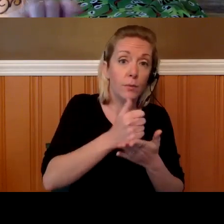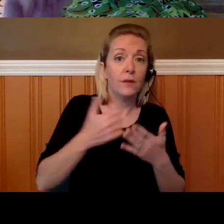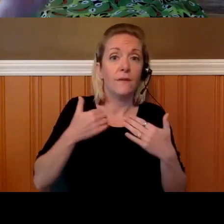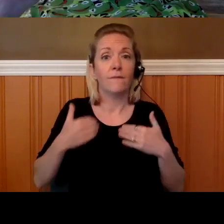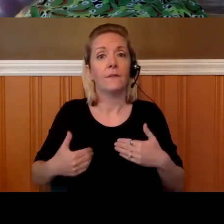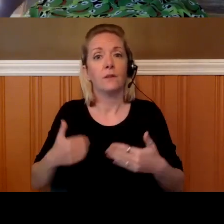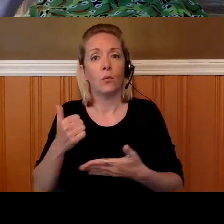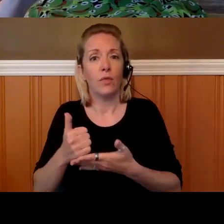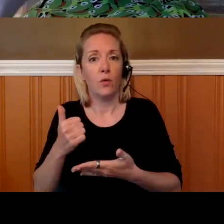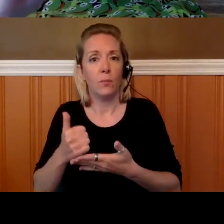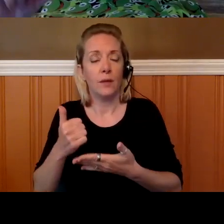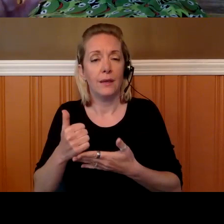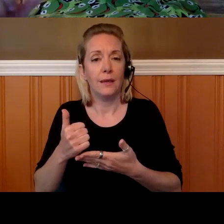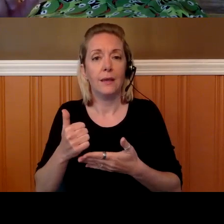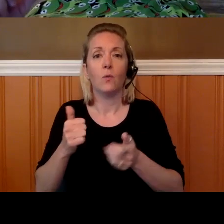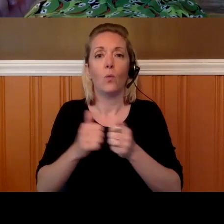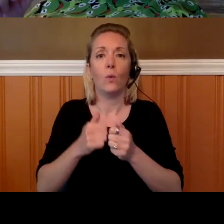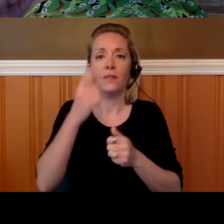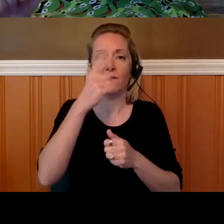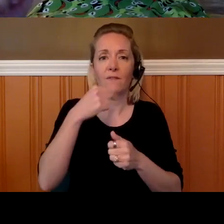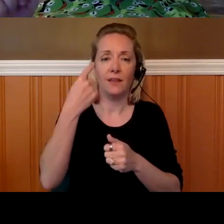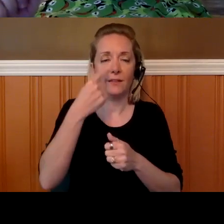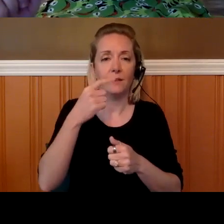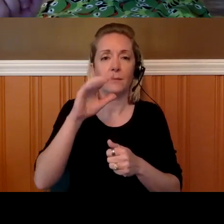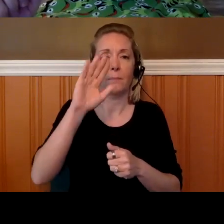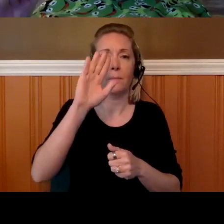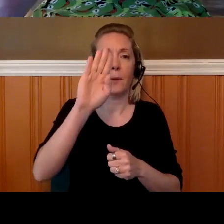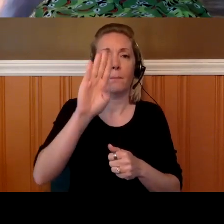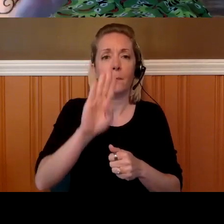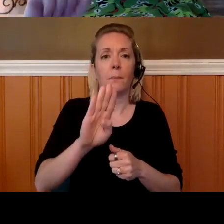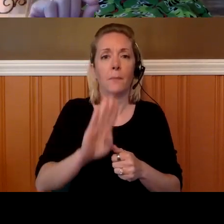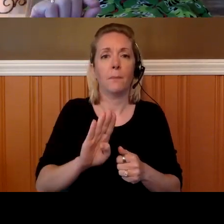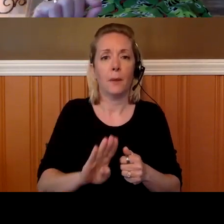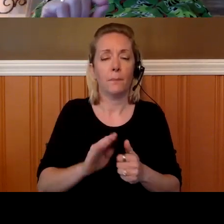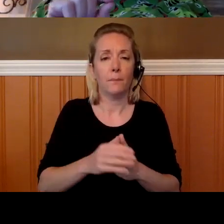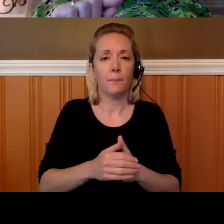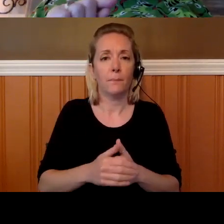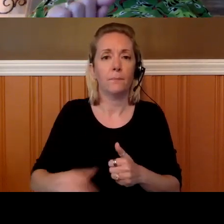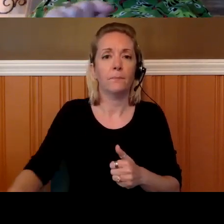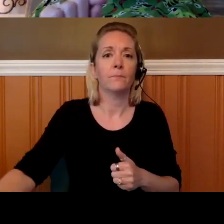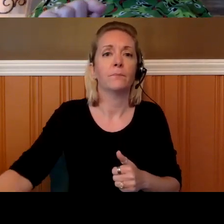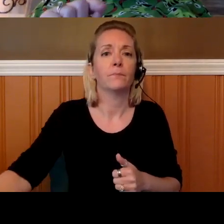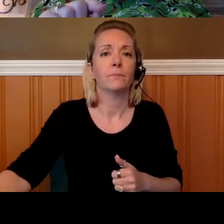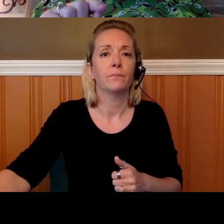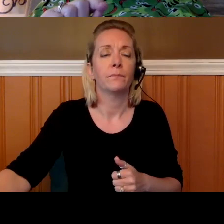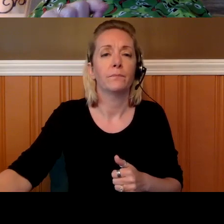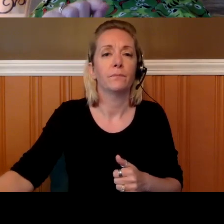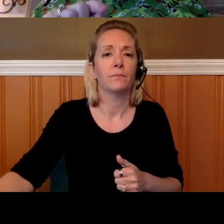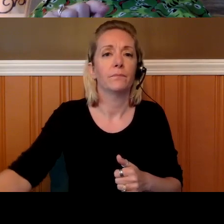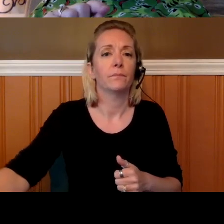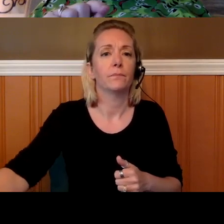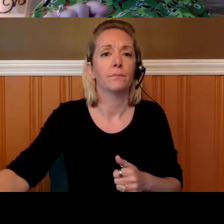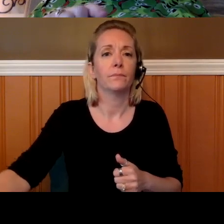by the face of the person that was coming to do the home visit. Then you see the symbol they used for play underneath